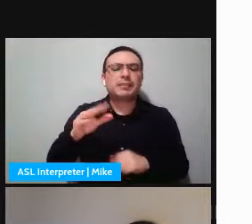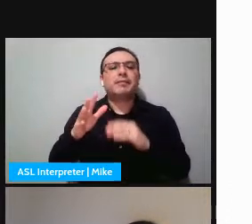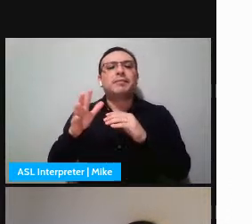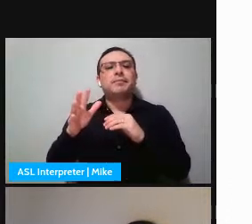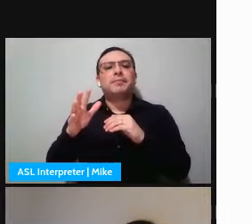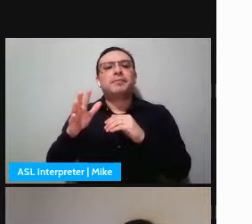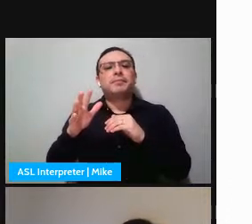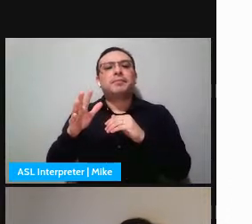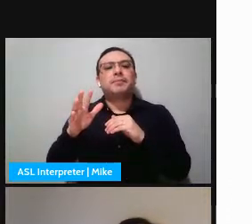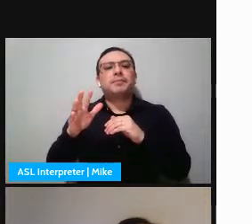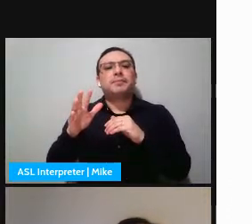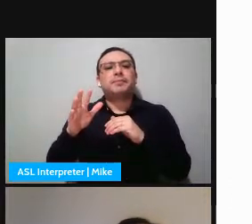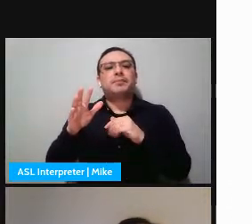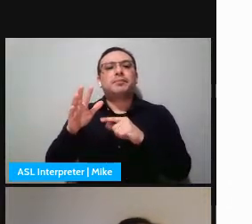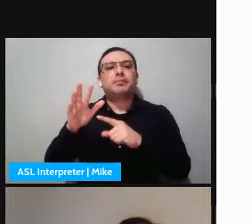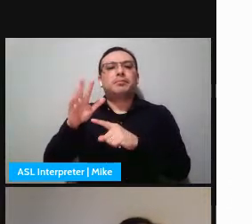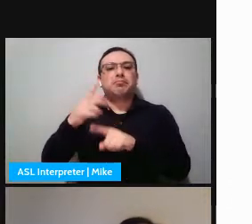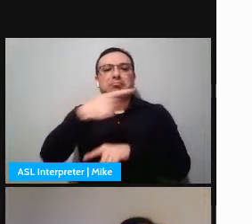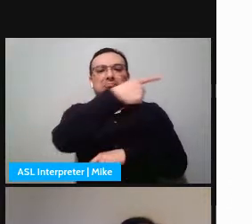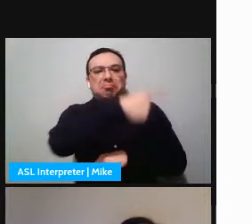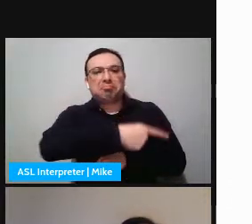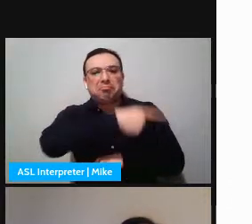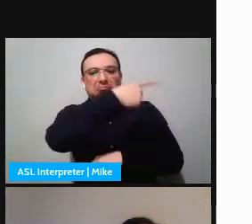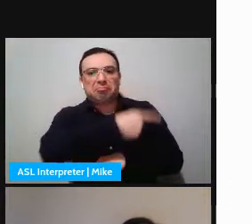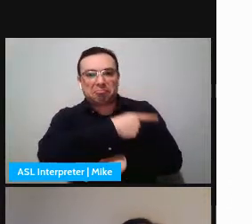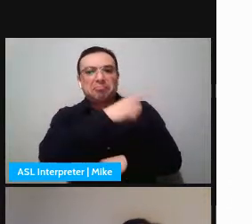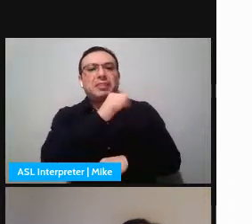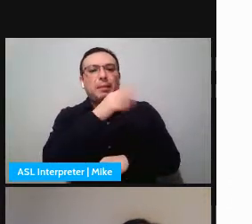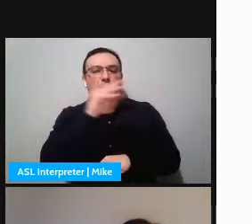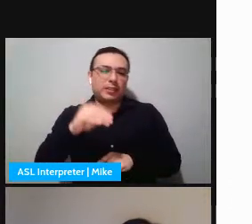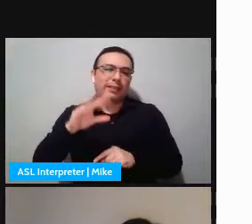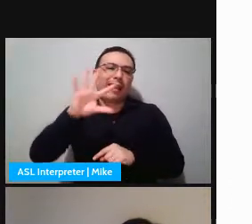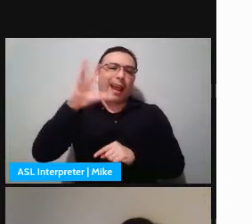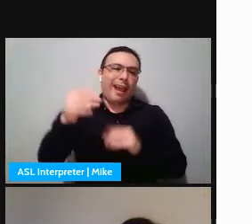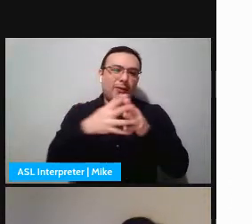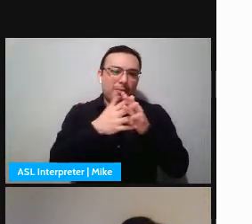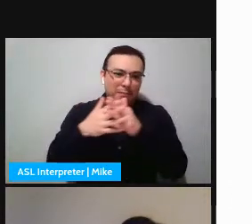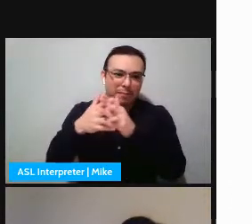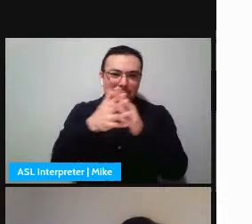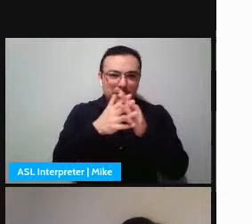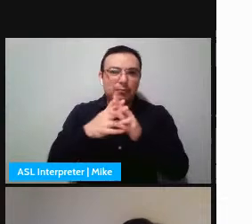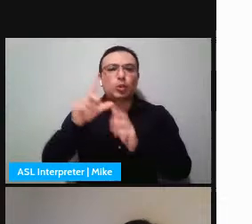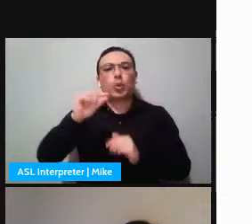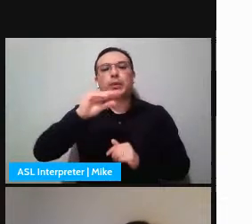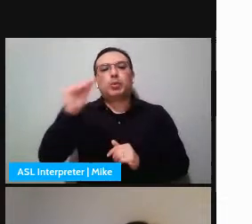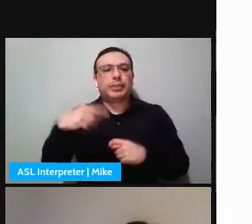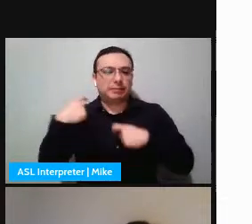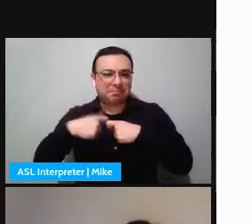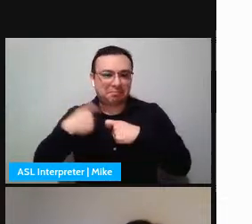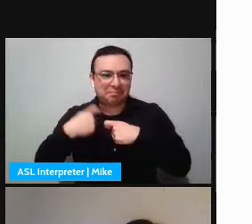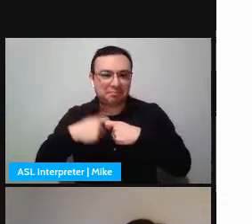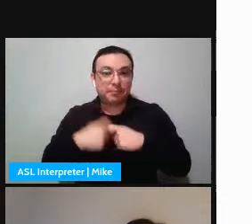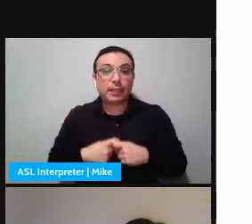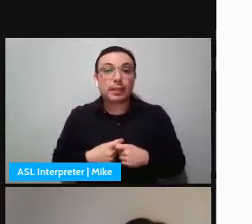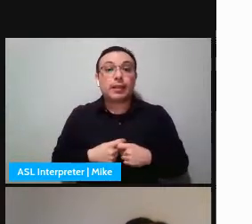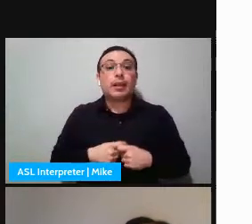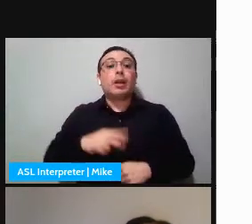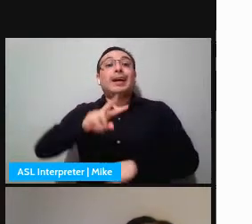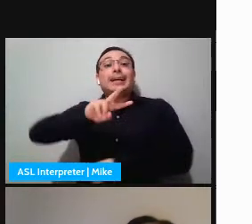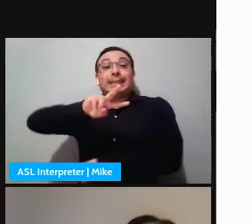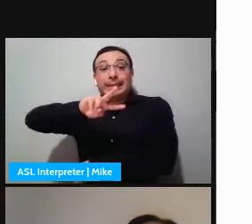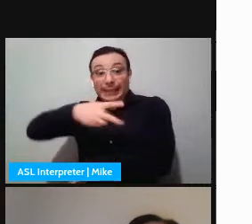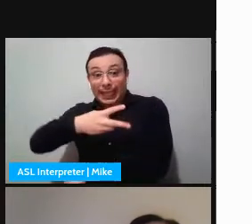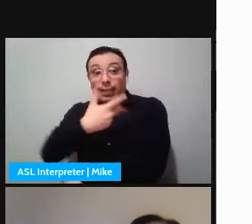Latinx. It's been shown to be 94% effective starting 2 weeks after the second dose. And it's for those